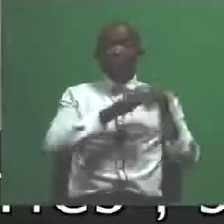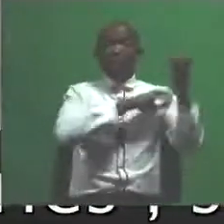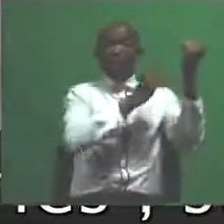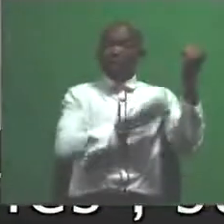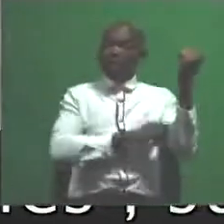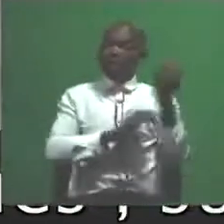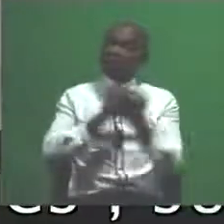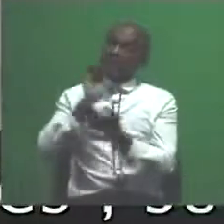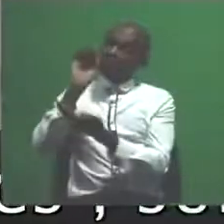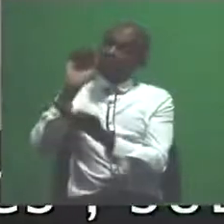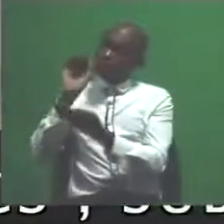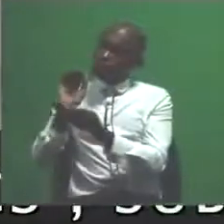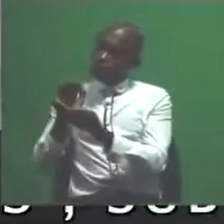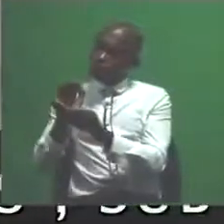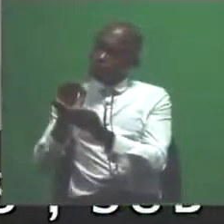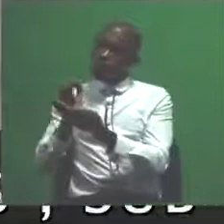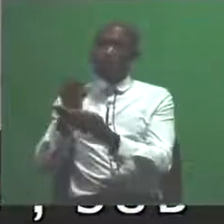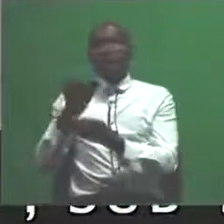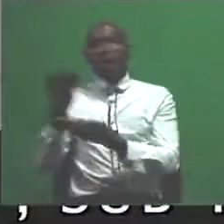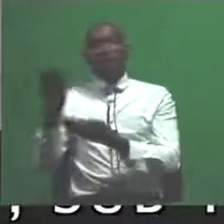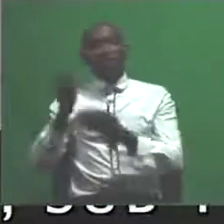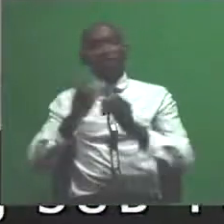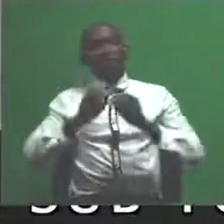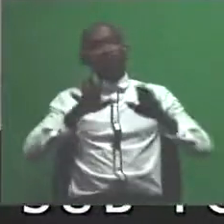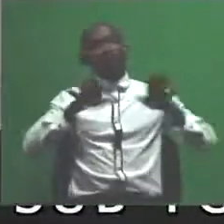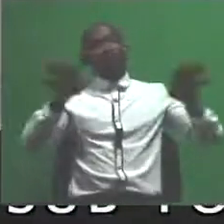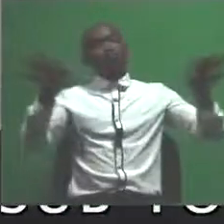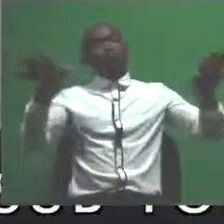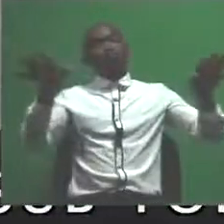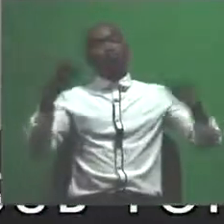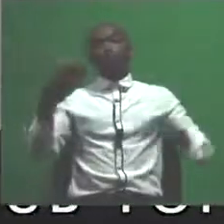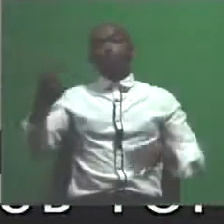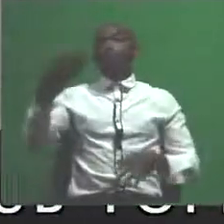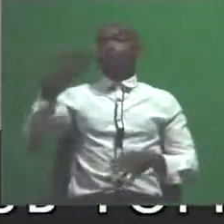very much, my dear students. So let us see